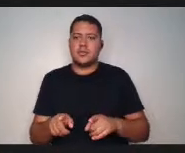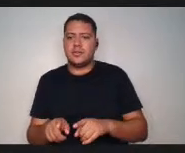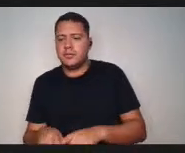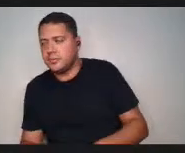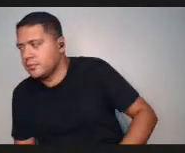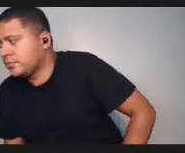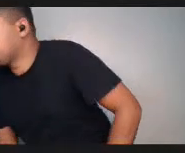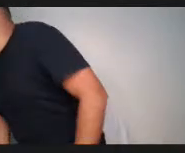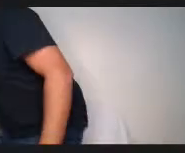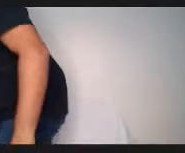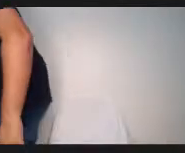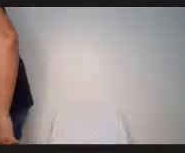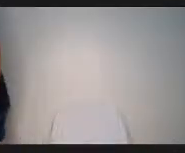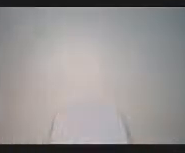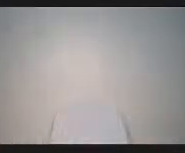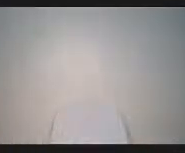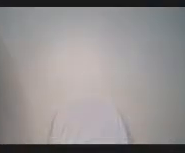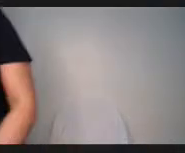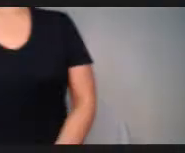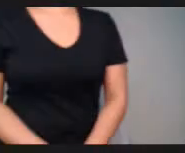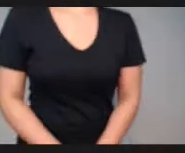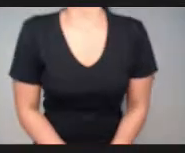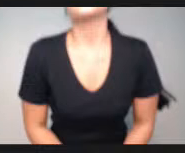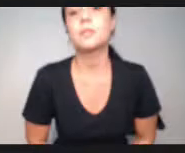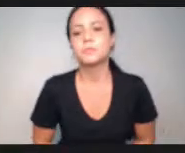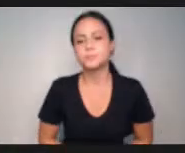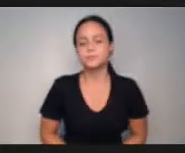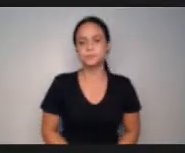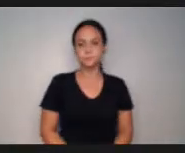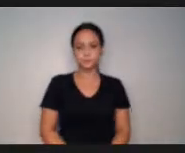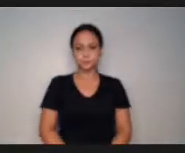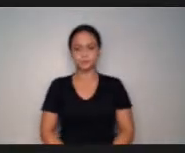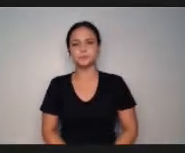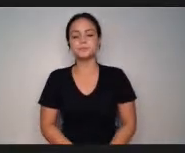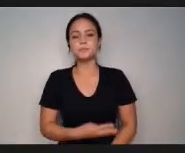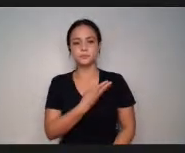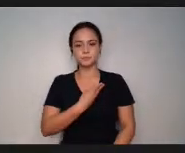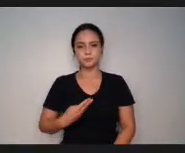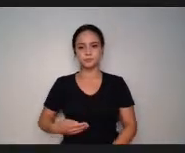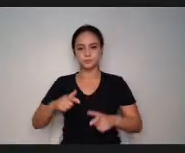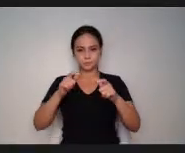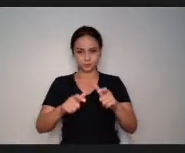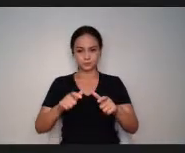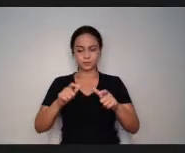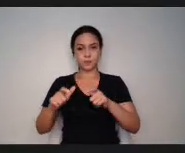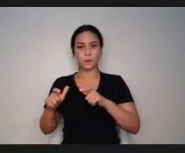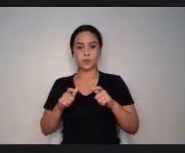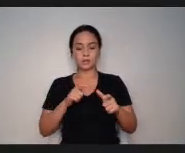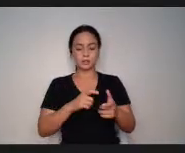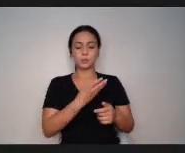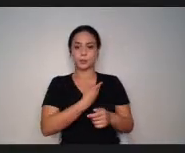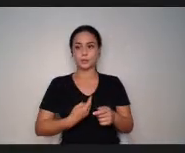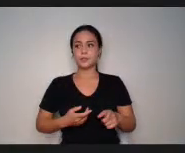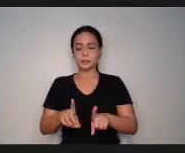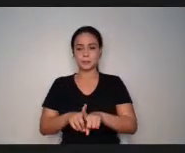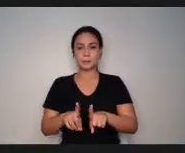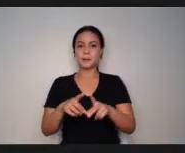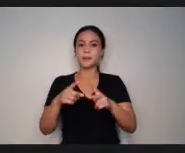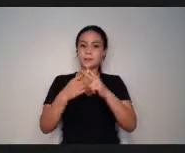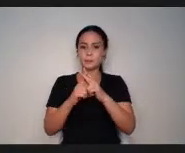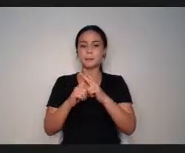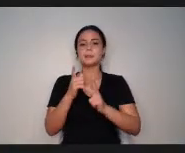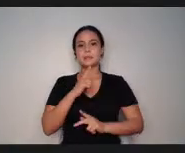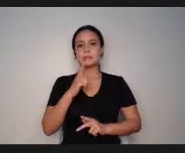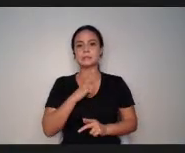partnerships. I think work stress assessment tools should be made available to employers so that you can begin to see